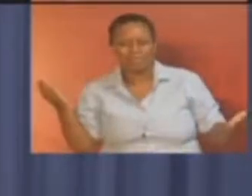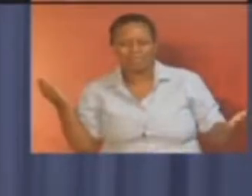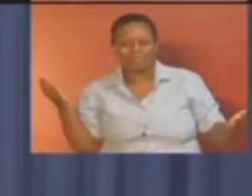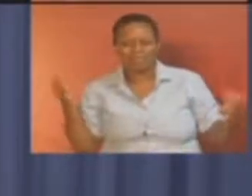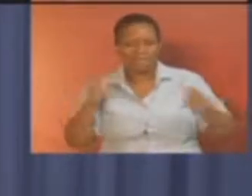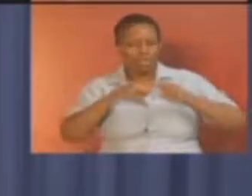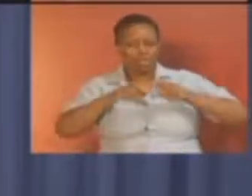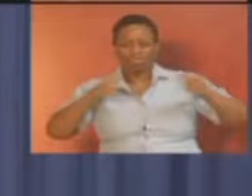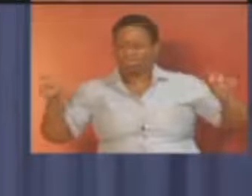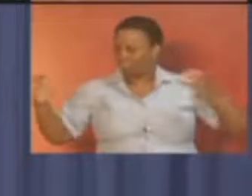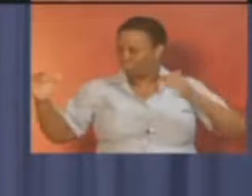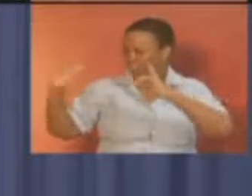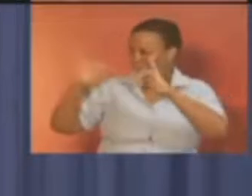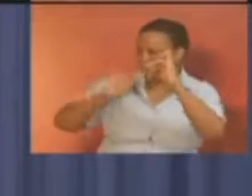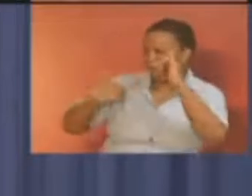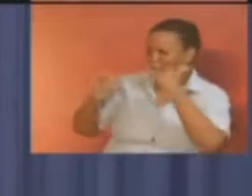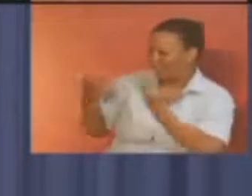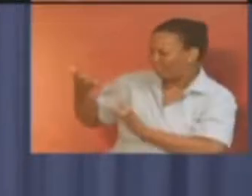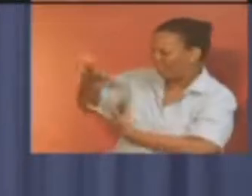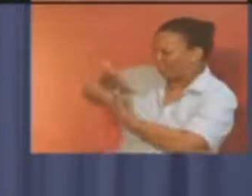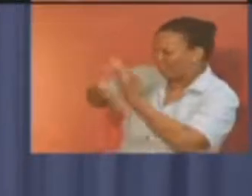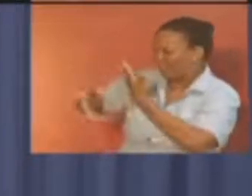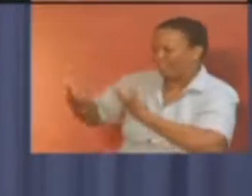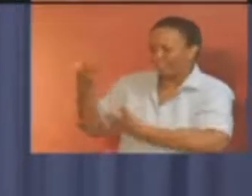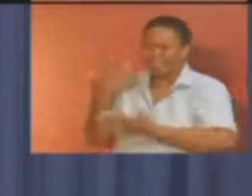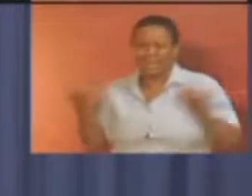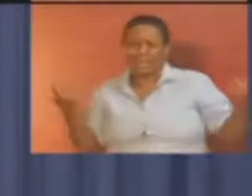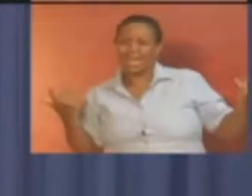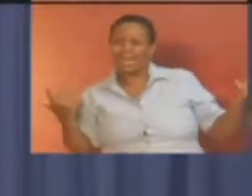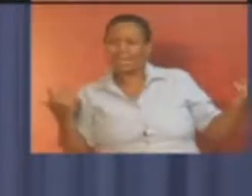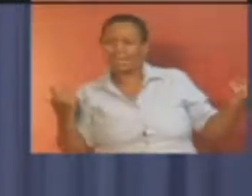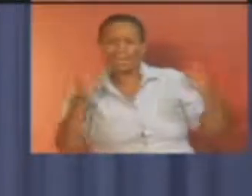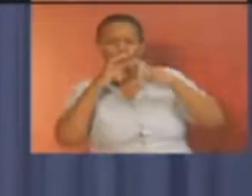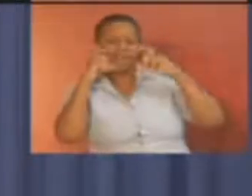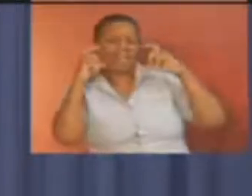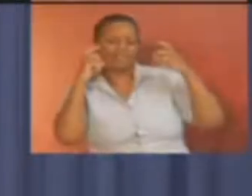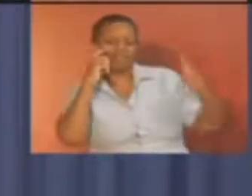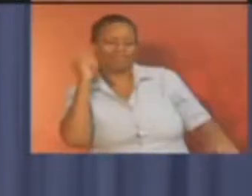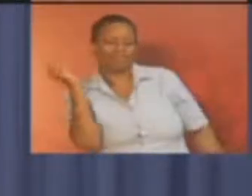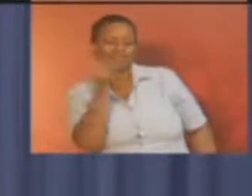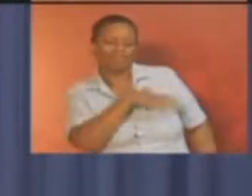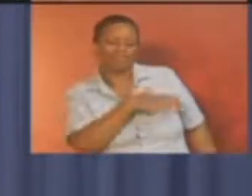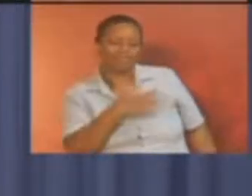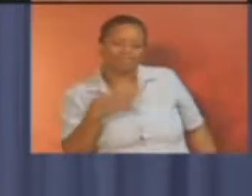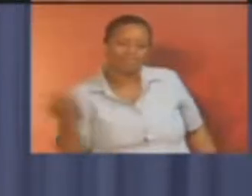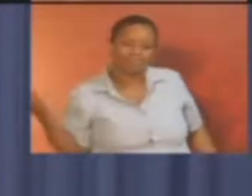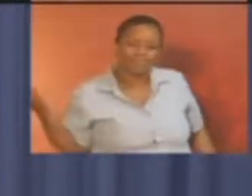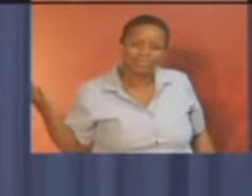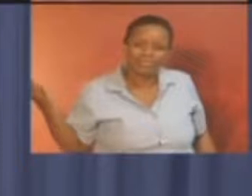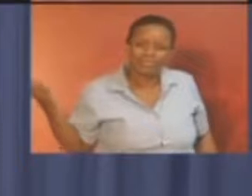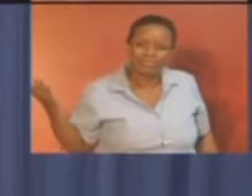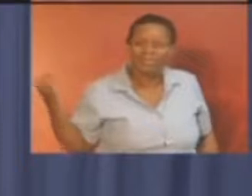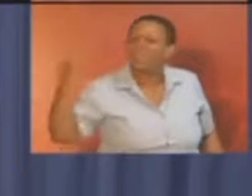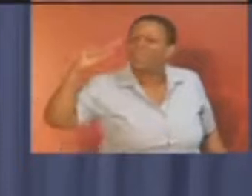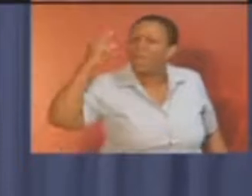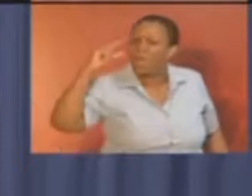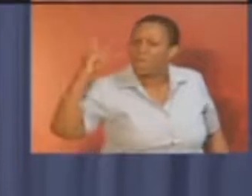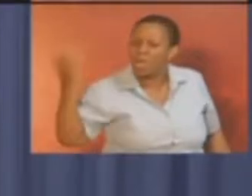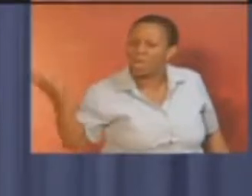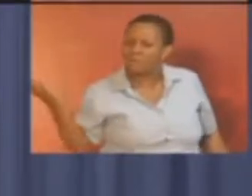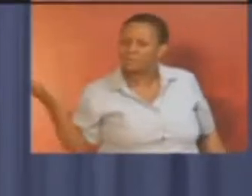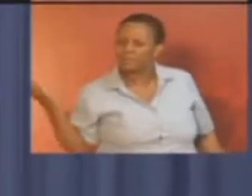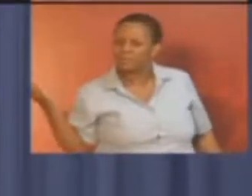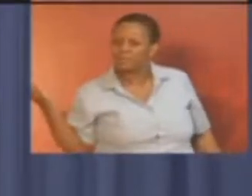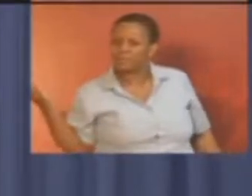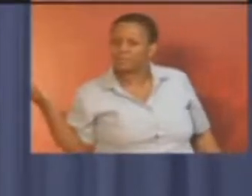Congregating in 10s and 20s with your mask off around a bench. That is not what we need right